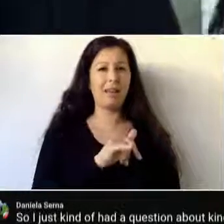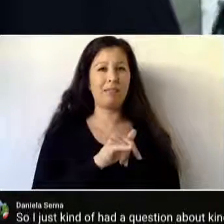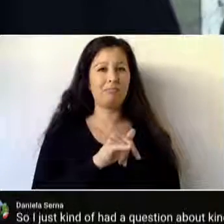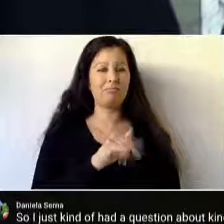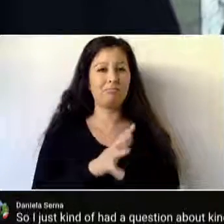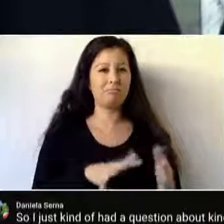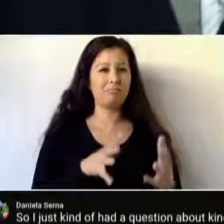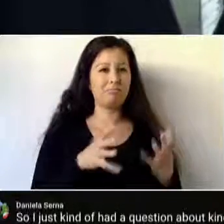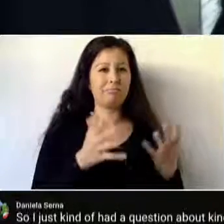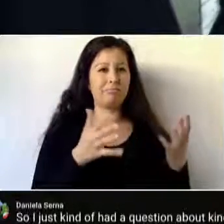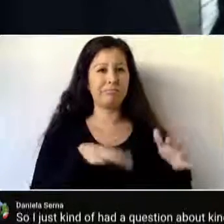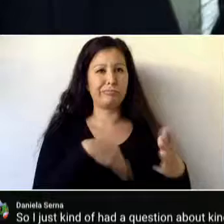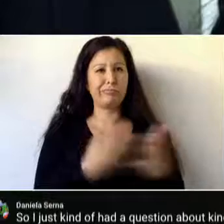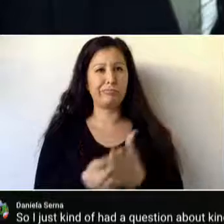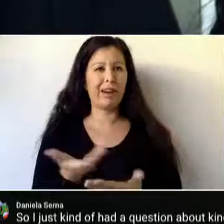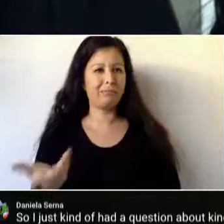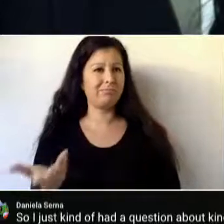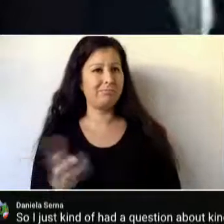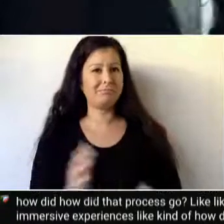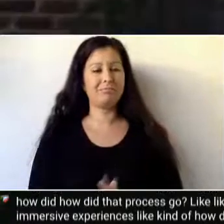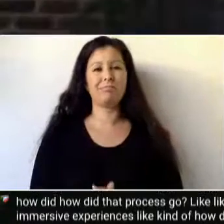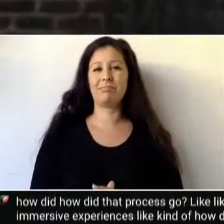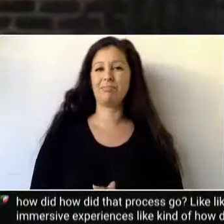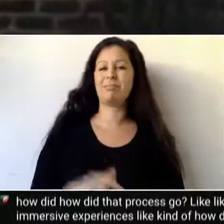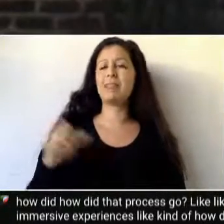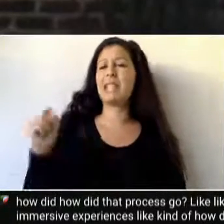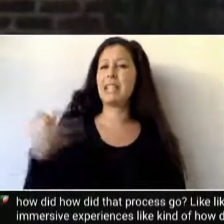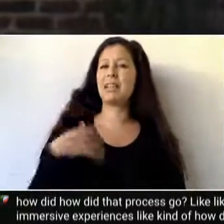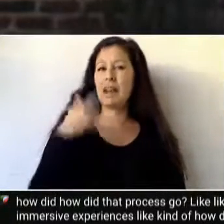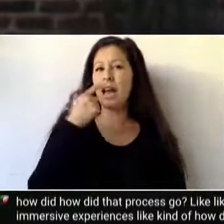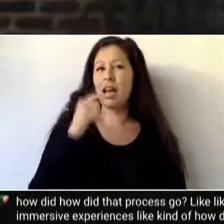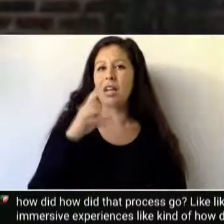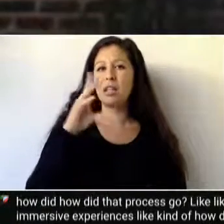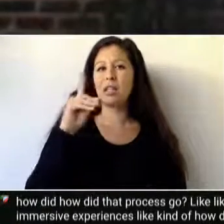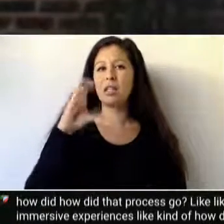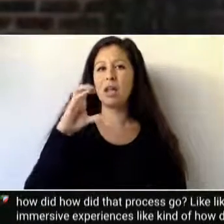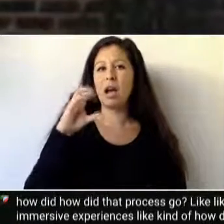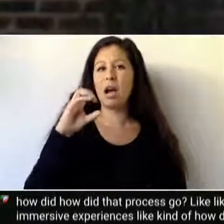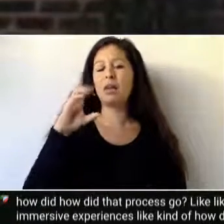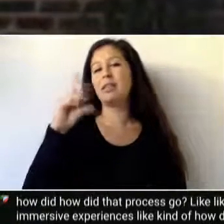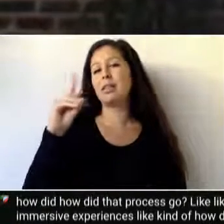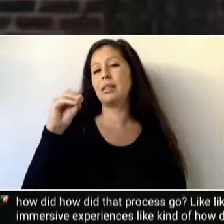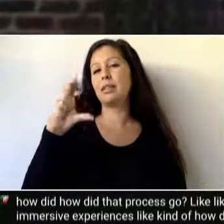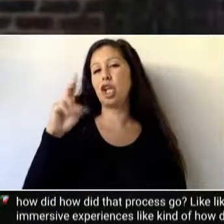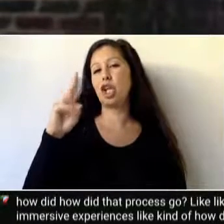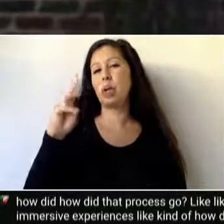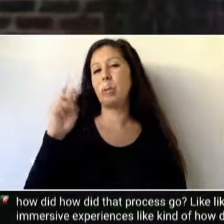you? Yeah, so I was interested in documentary filmmaking first. That's kind of like my